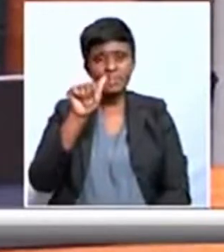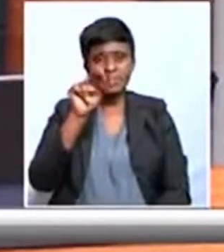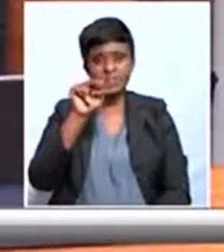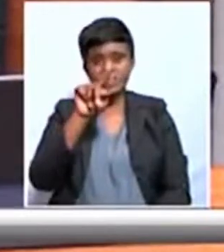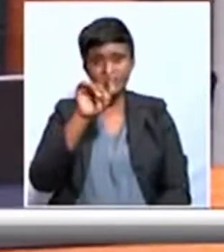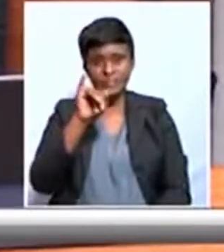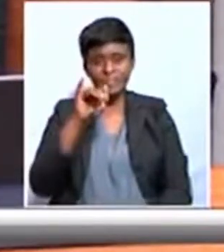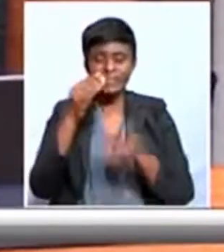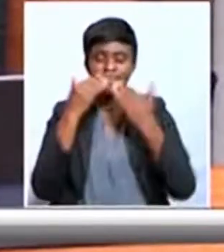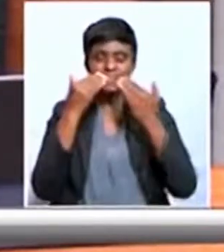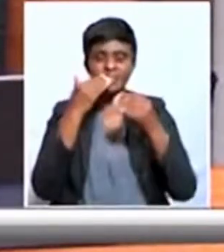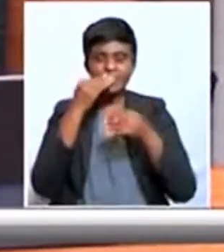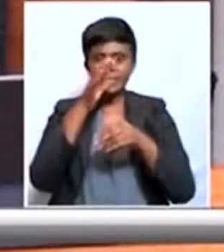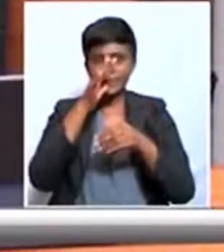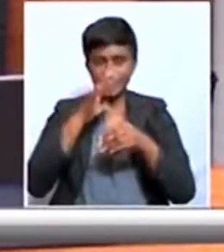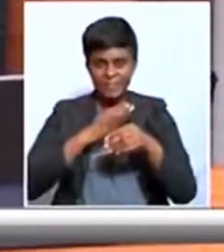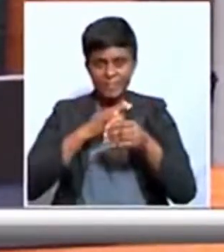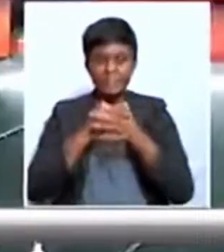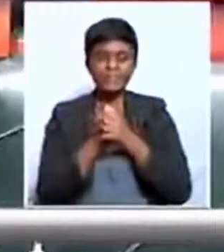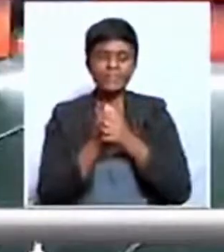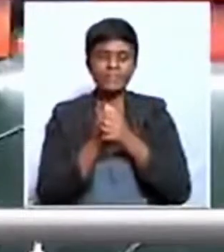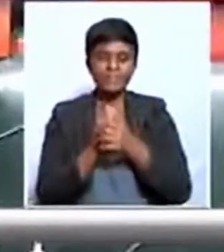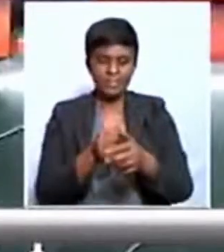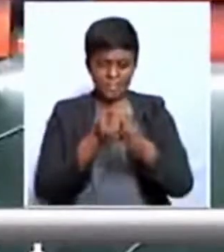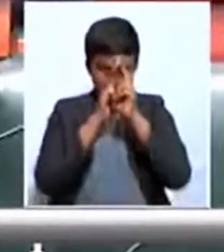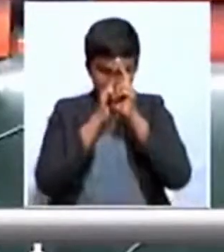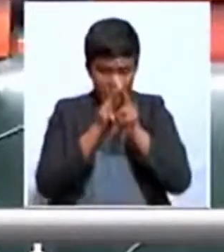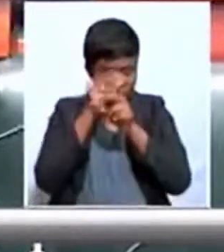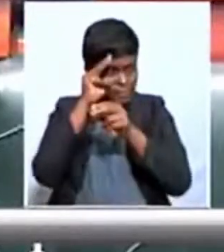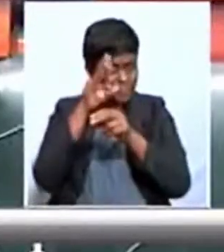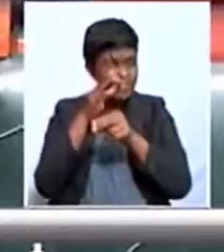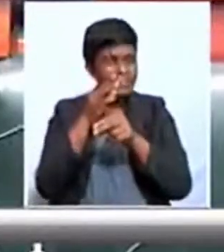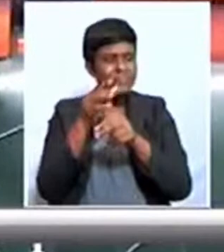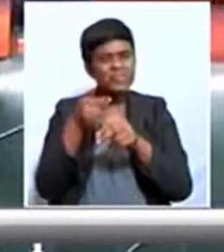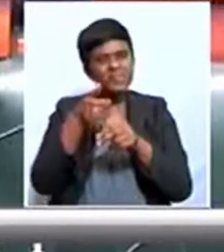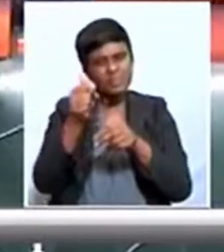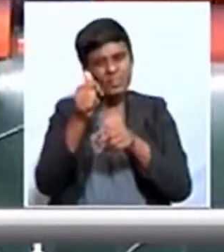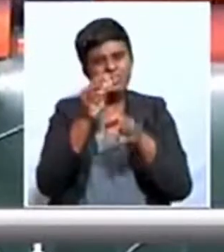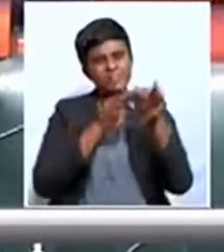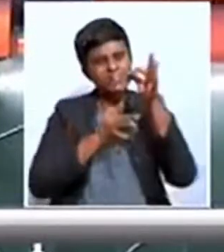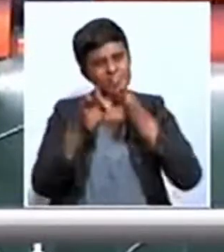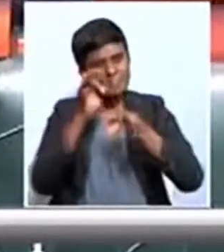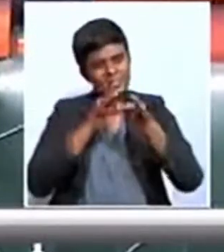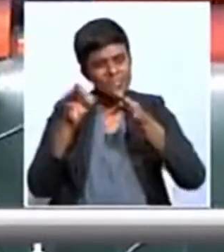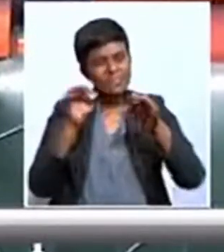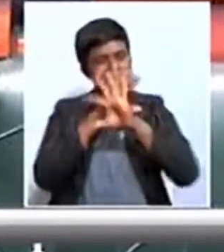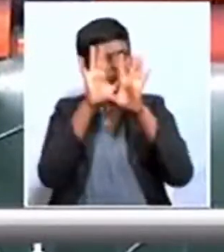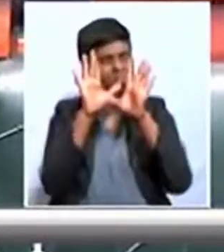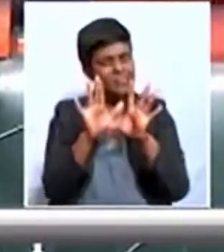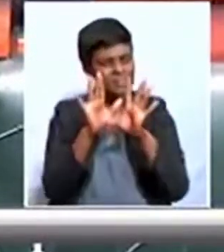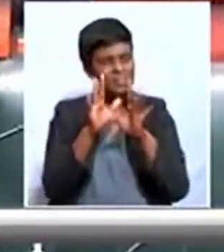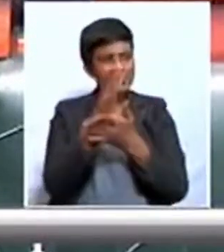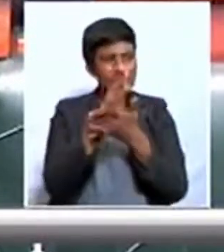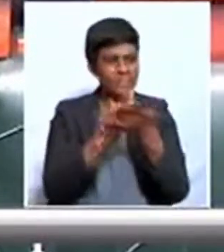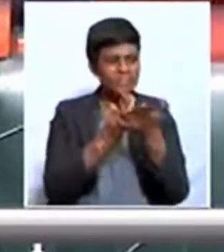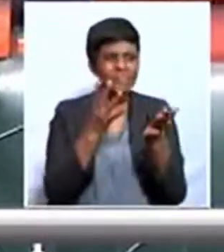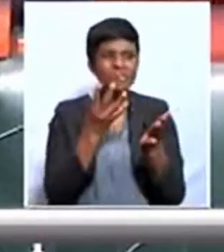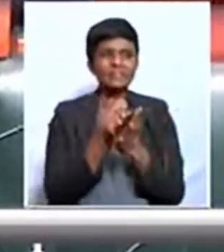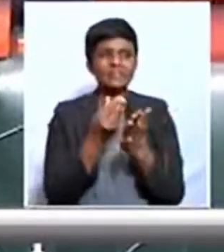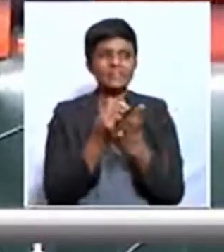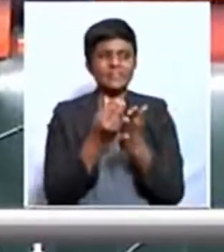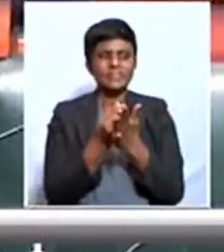Thank you, Madam Speaker. Honorable Minister, would you please be categorical when you say that some of the money